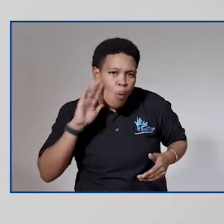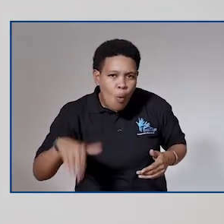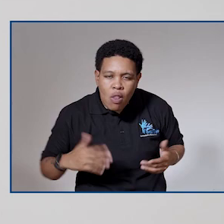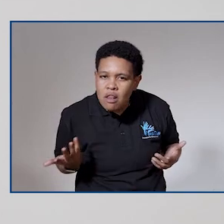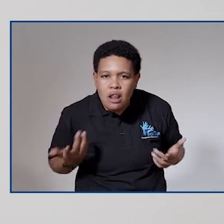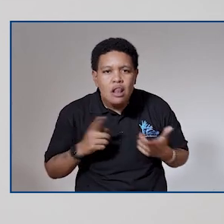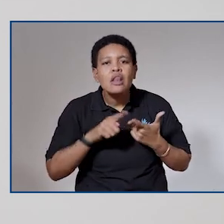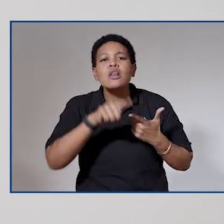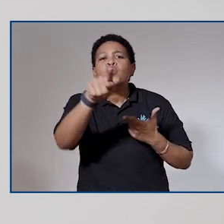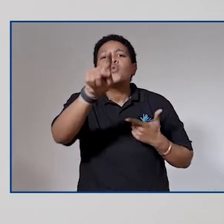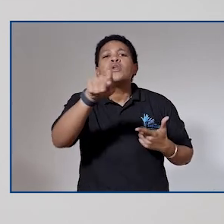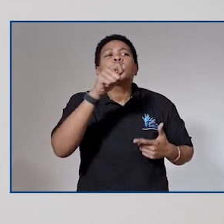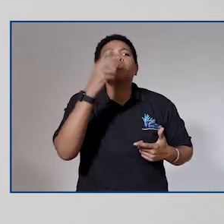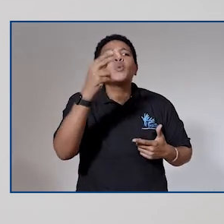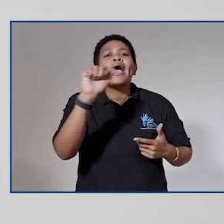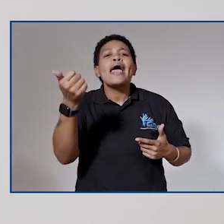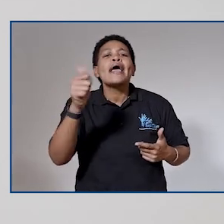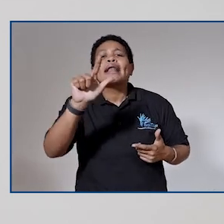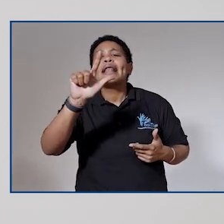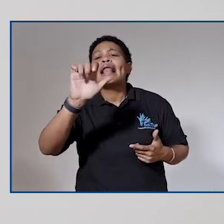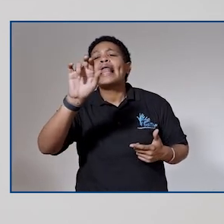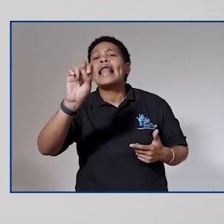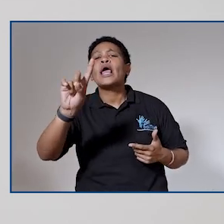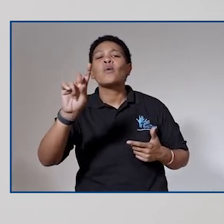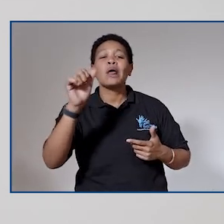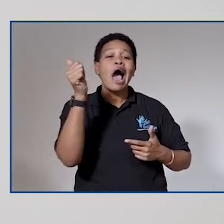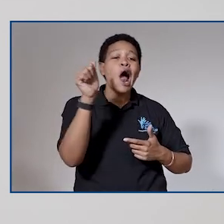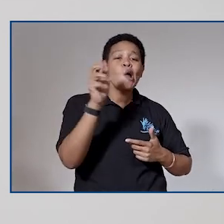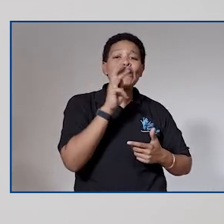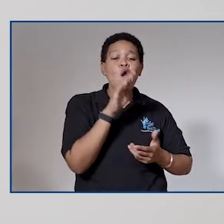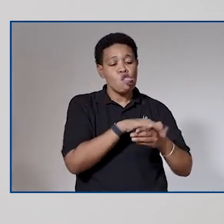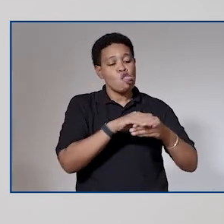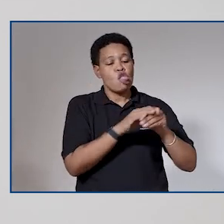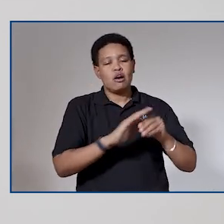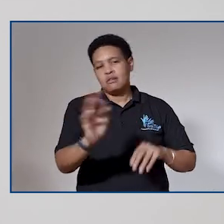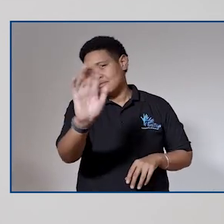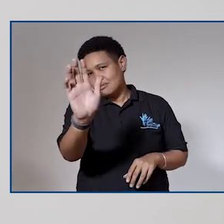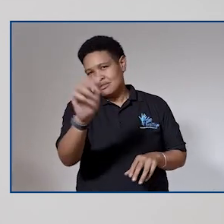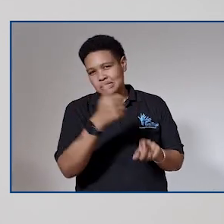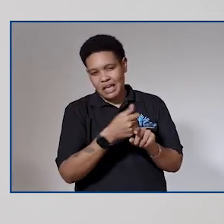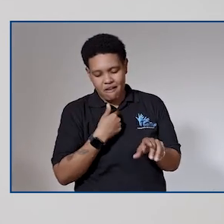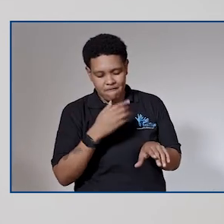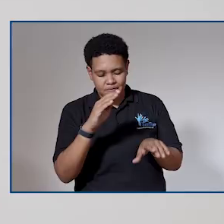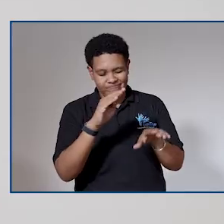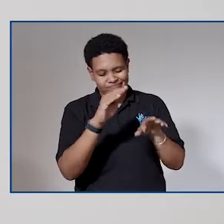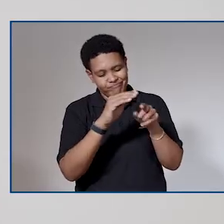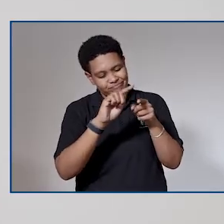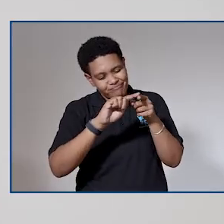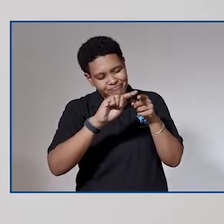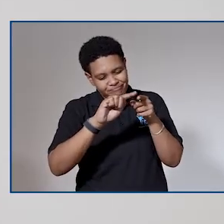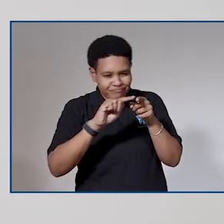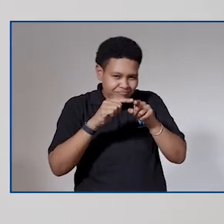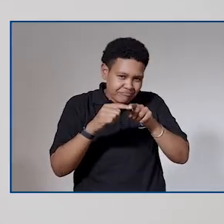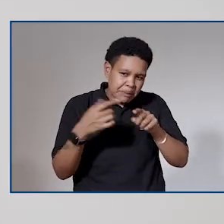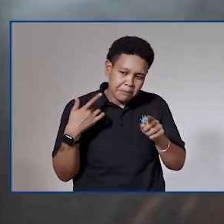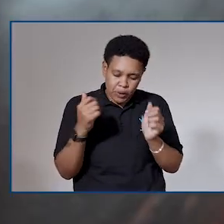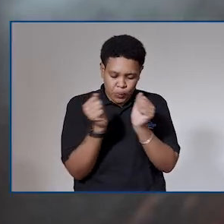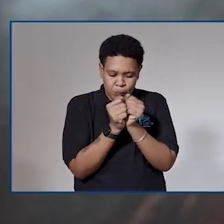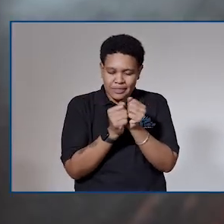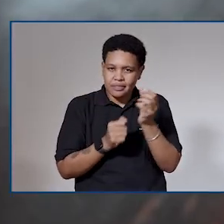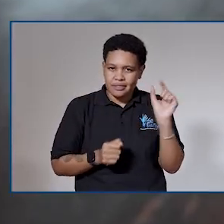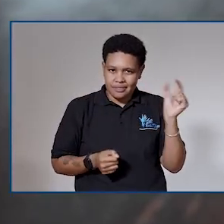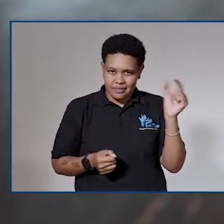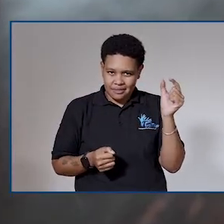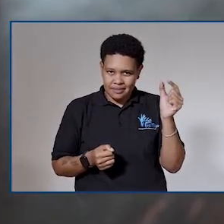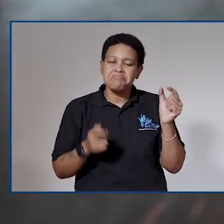use any liquid on the hearing aids. So there is a brush that normally comes with the product that